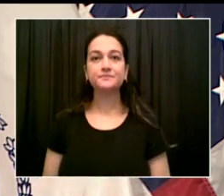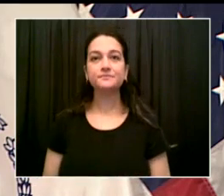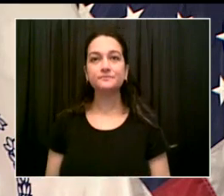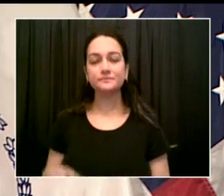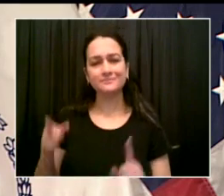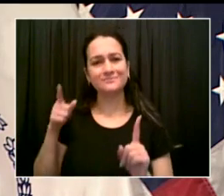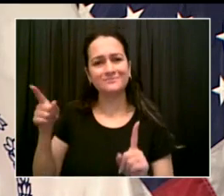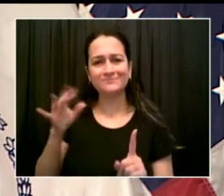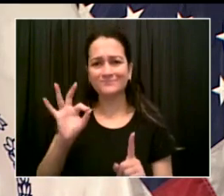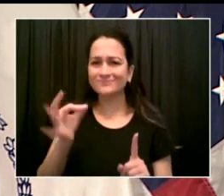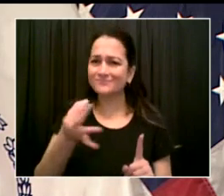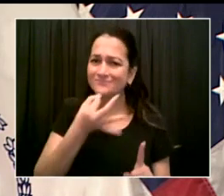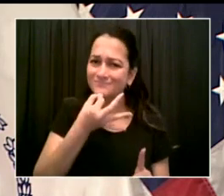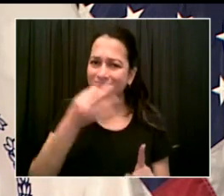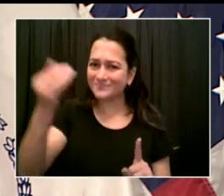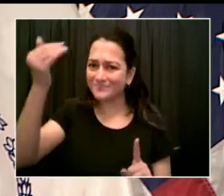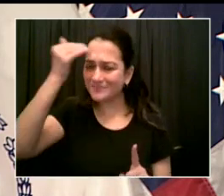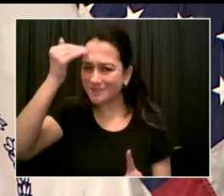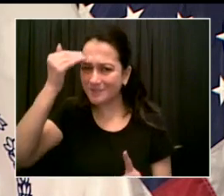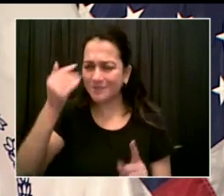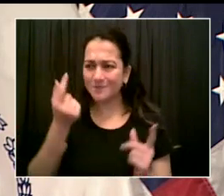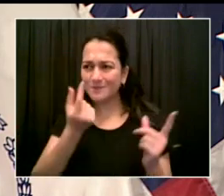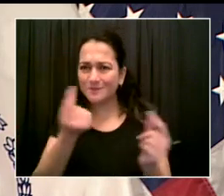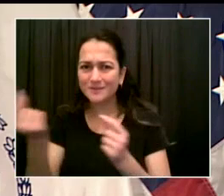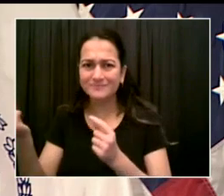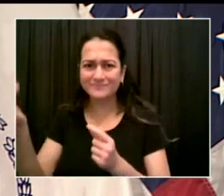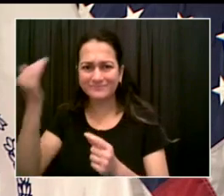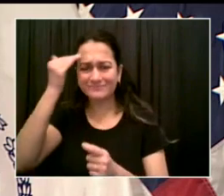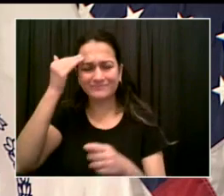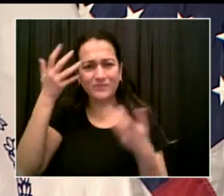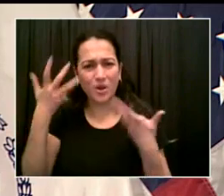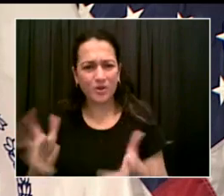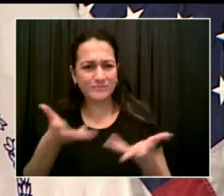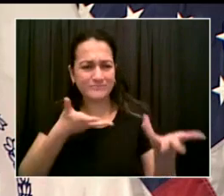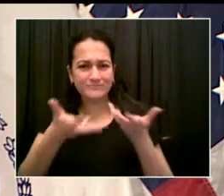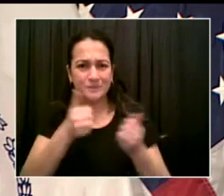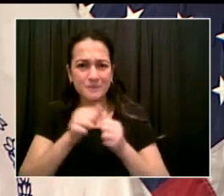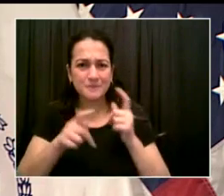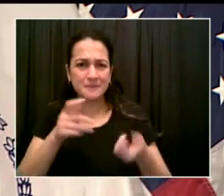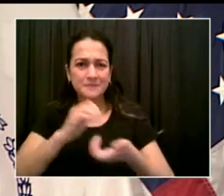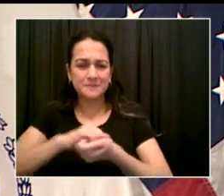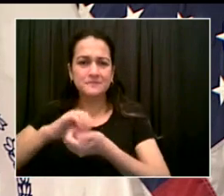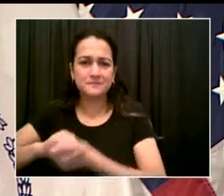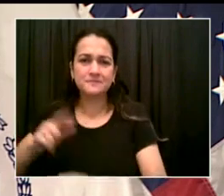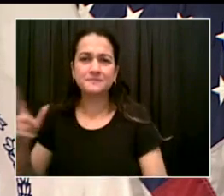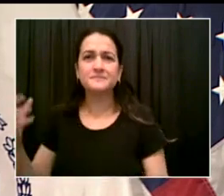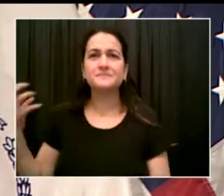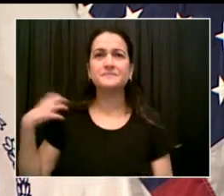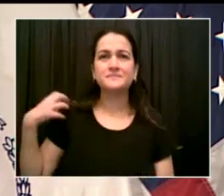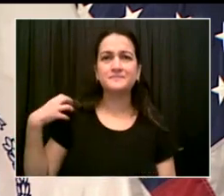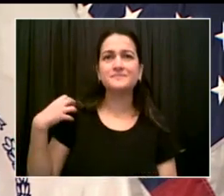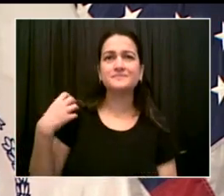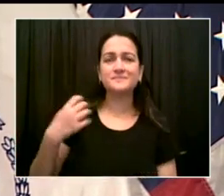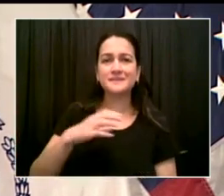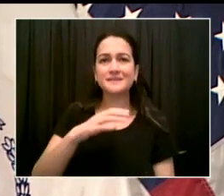introduce the chair of the City Council Committee on Hospitals, Councilmember Carlina Rivera.